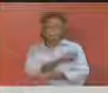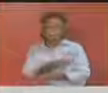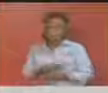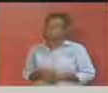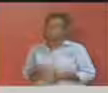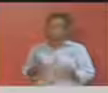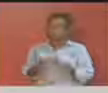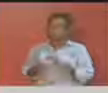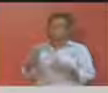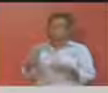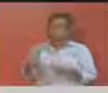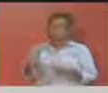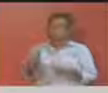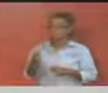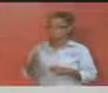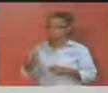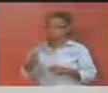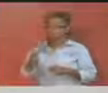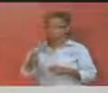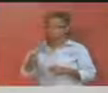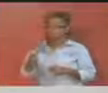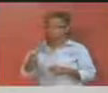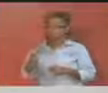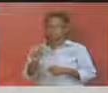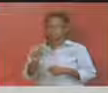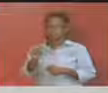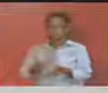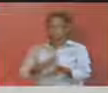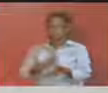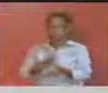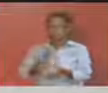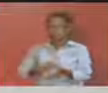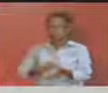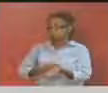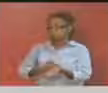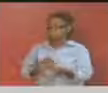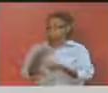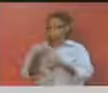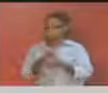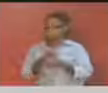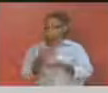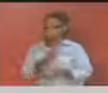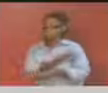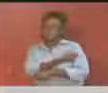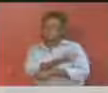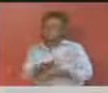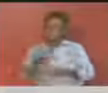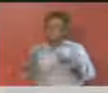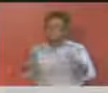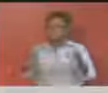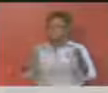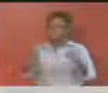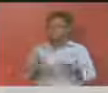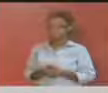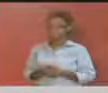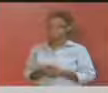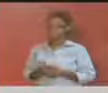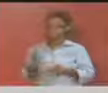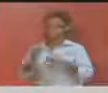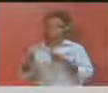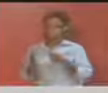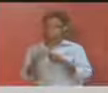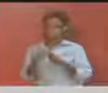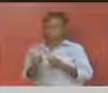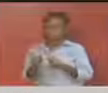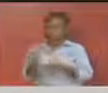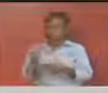1,113 or 120 frontline healthcare workers. But when we get in that shipment of 33,000 odd, hopefully